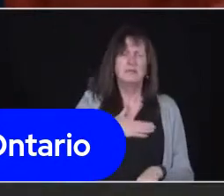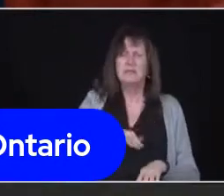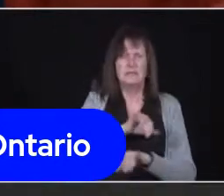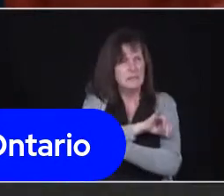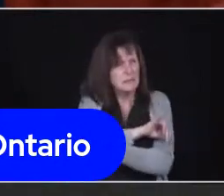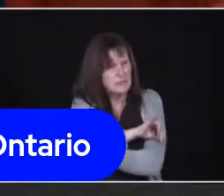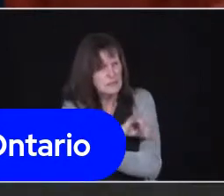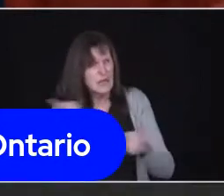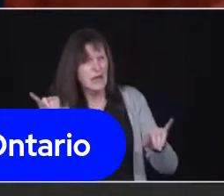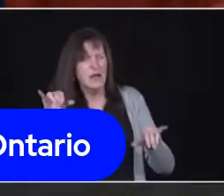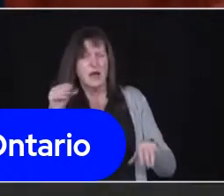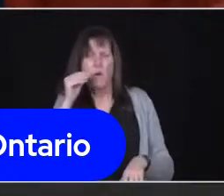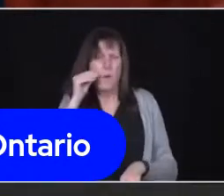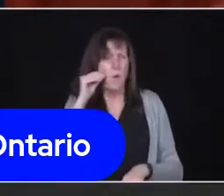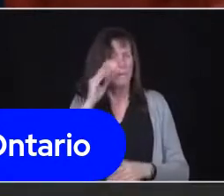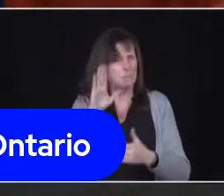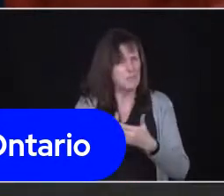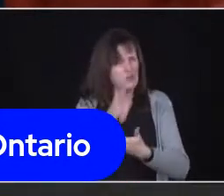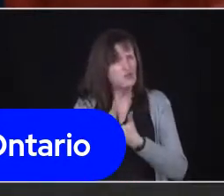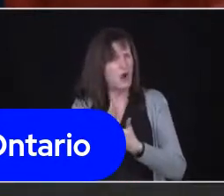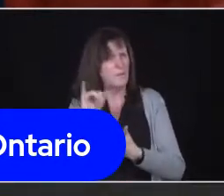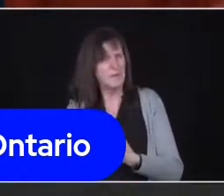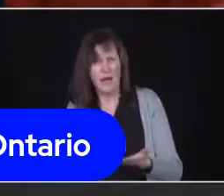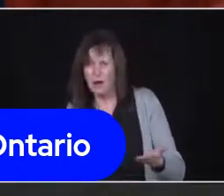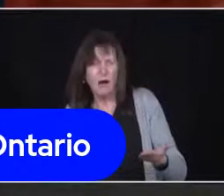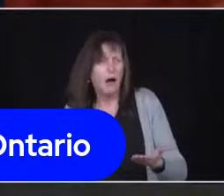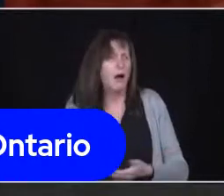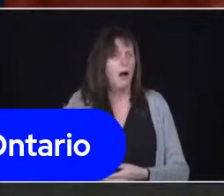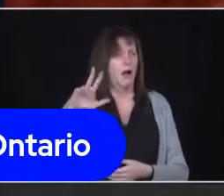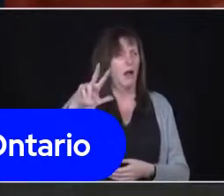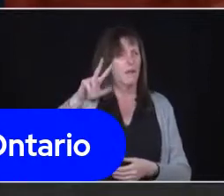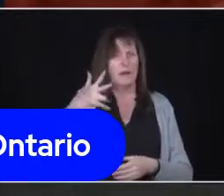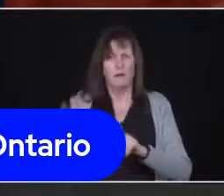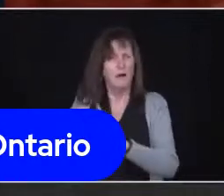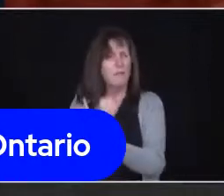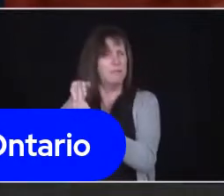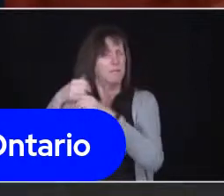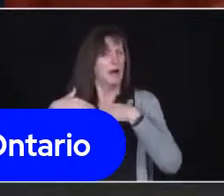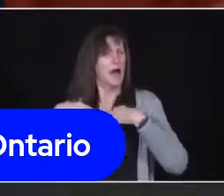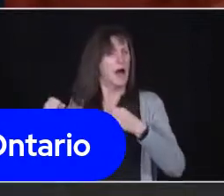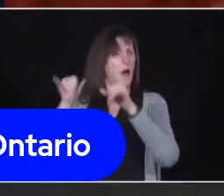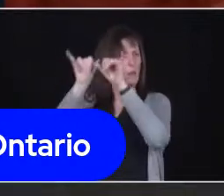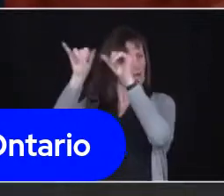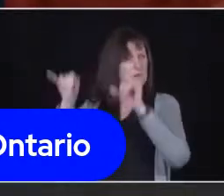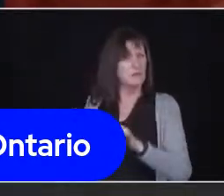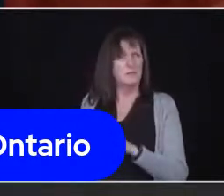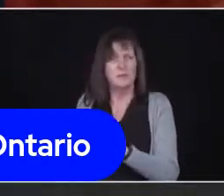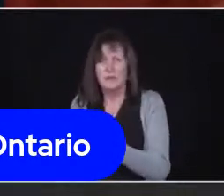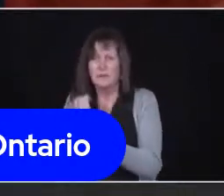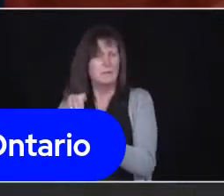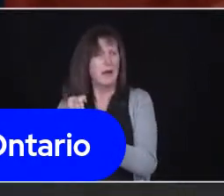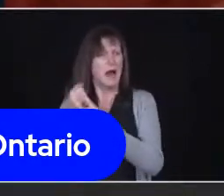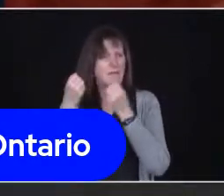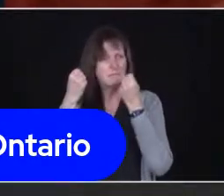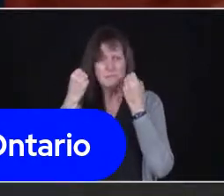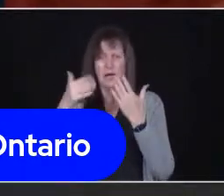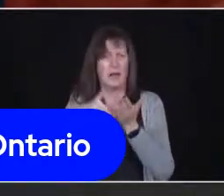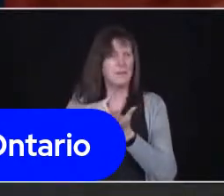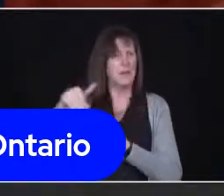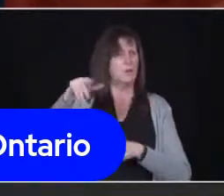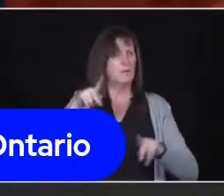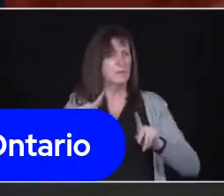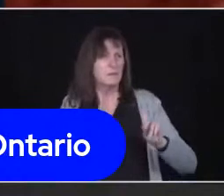healthcare system and the health of thousands of Ontarians. We may not feel it, but brighter days are